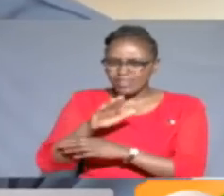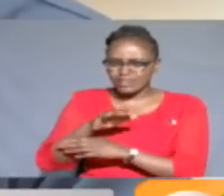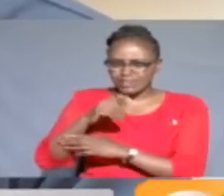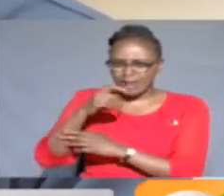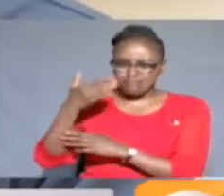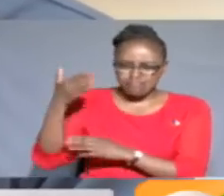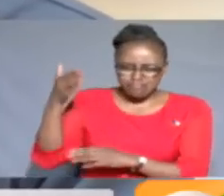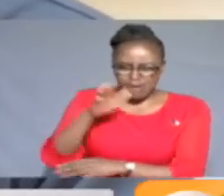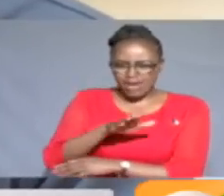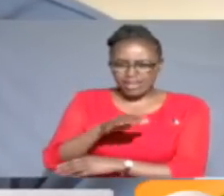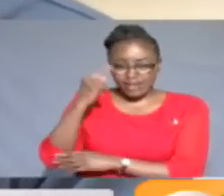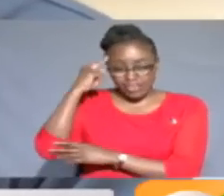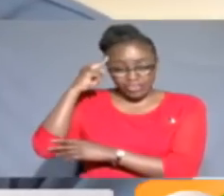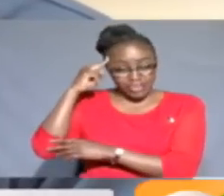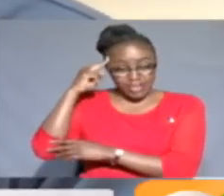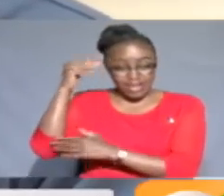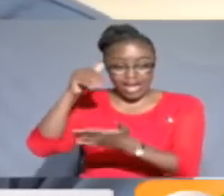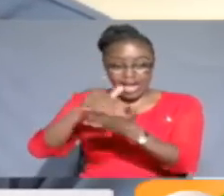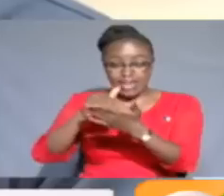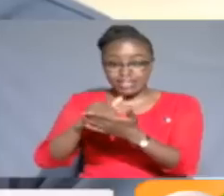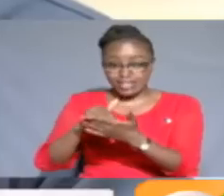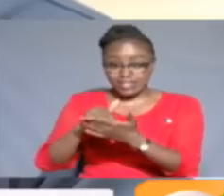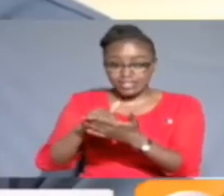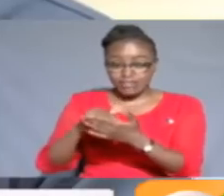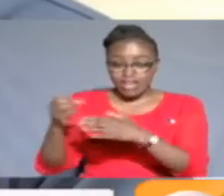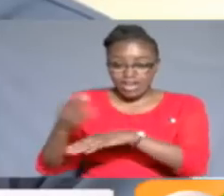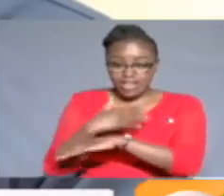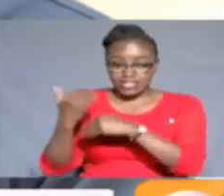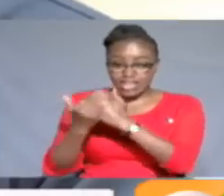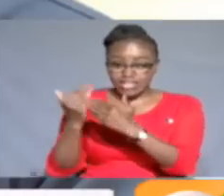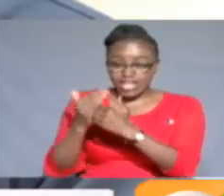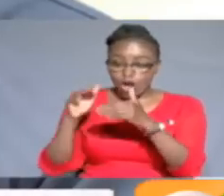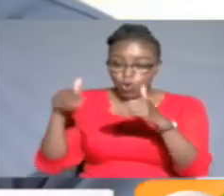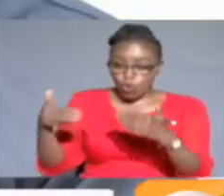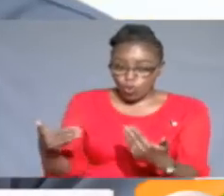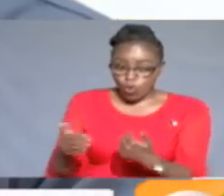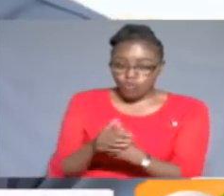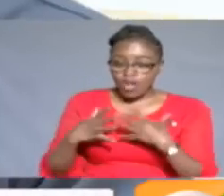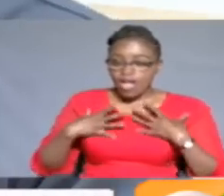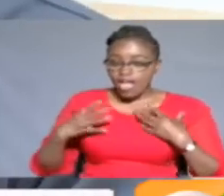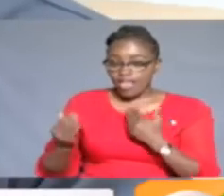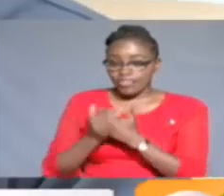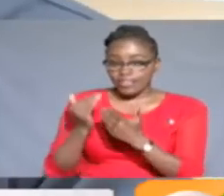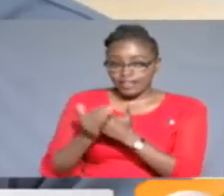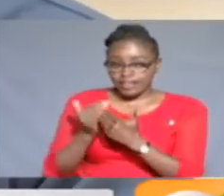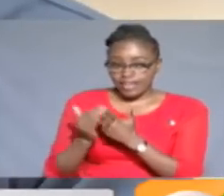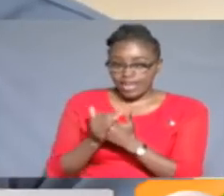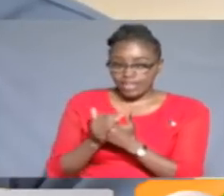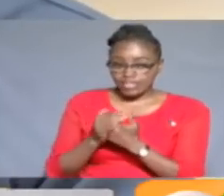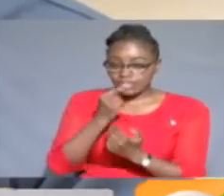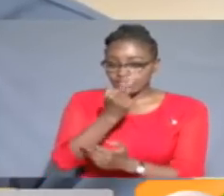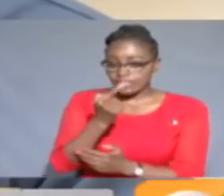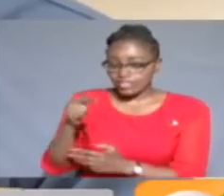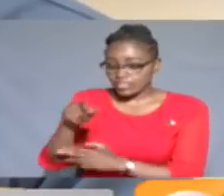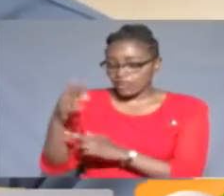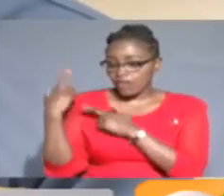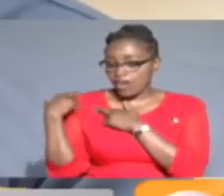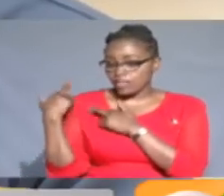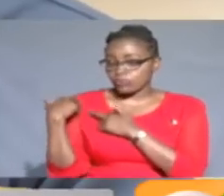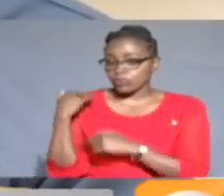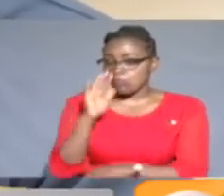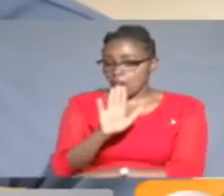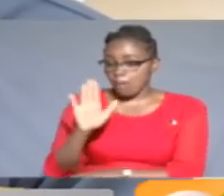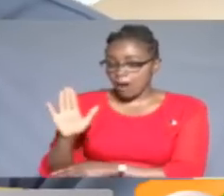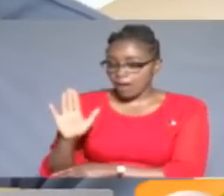senses and realize that cancer care, or healthcare for that matter, is each and everyone's responsibility.